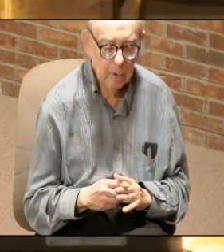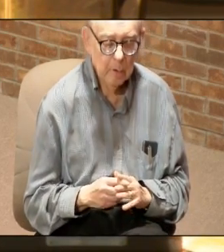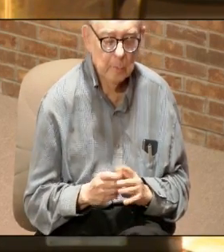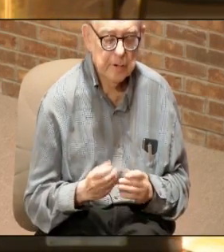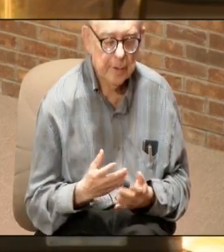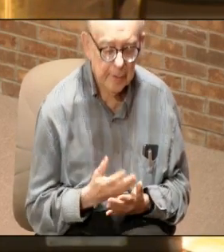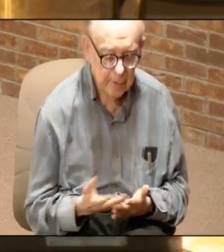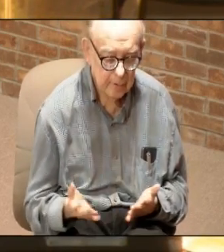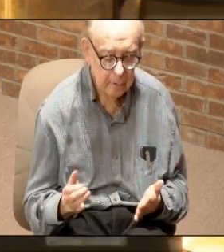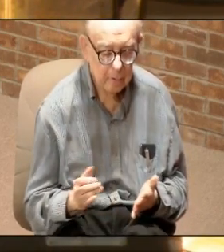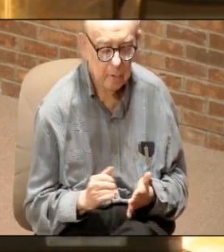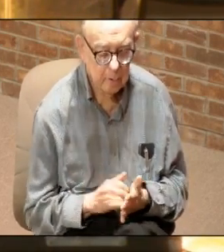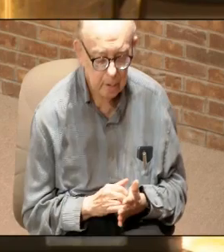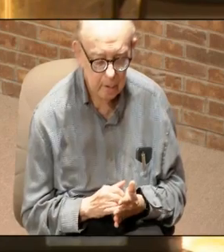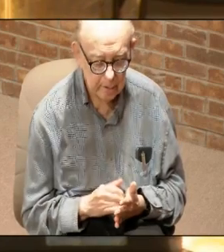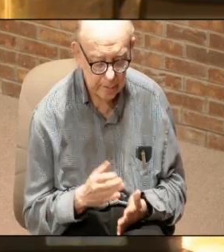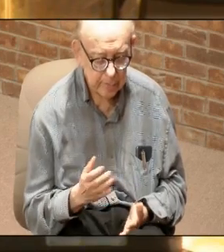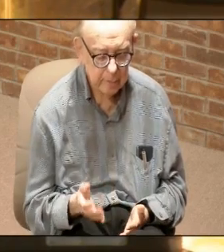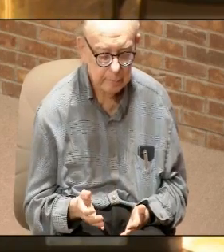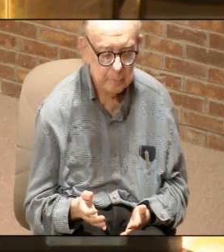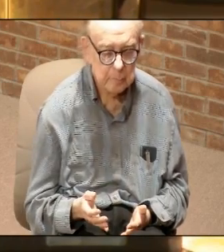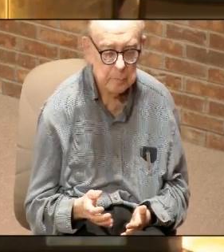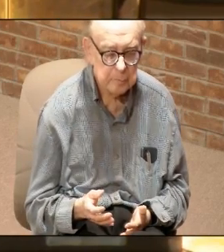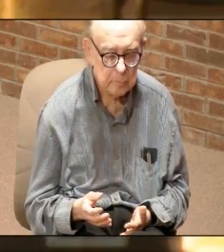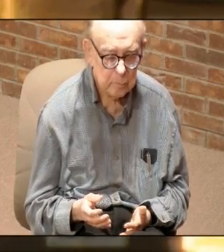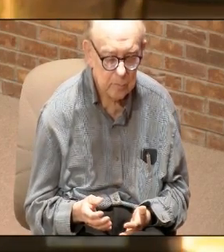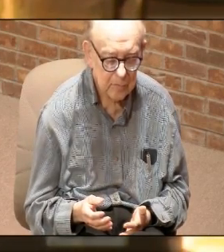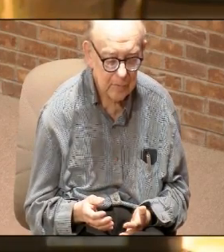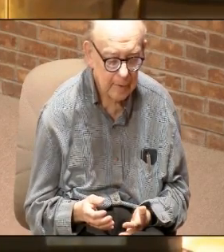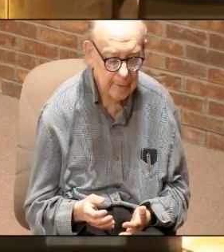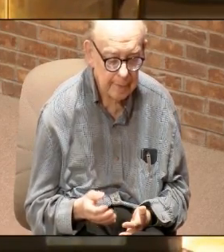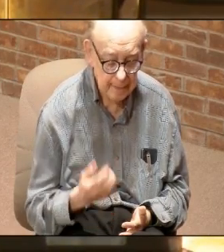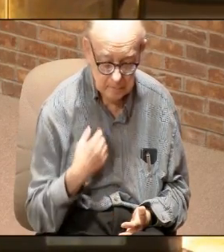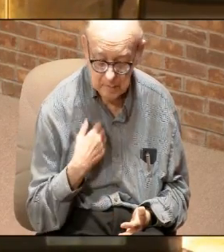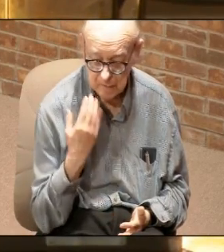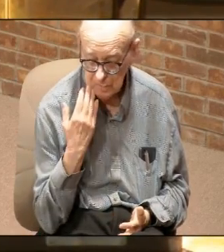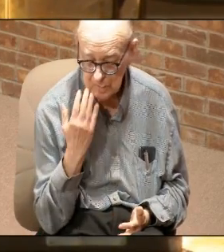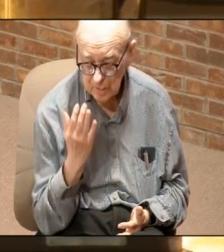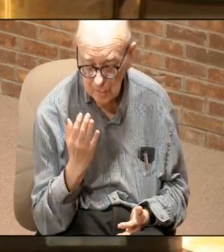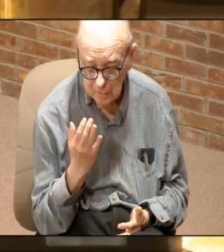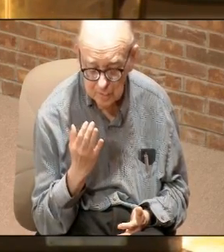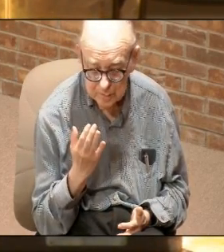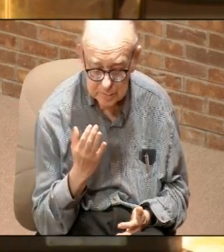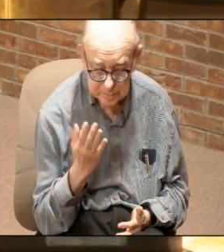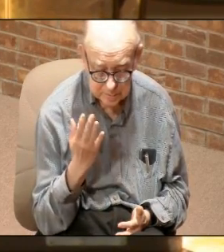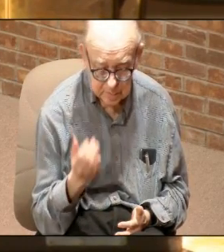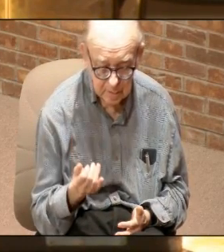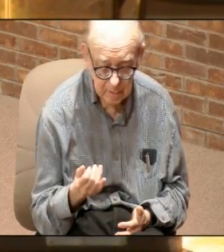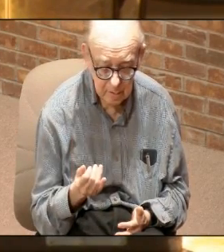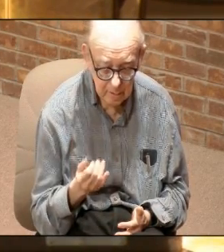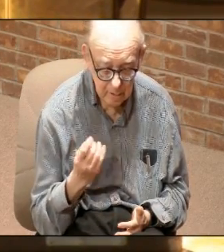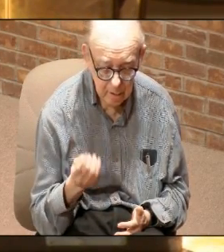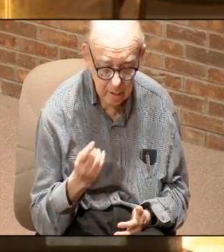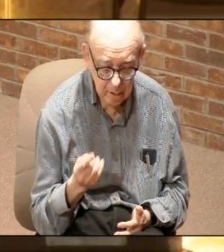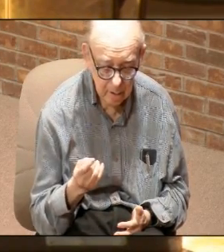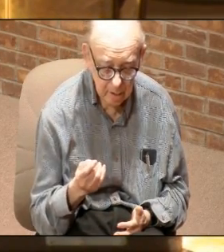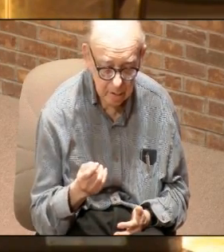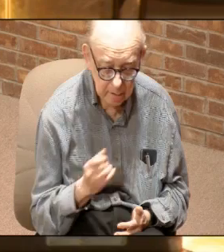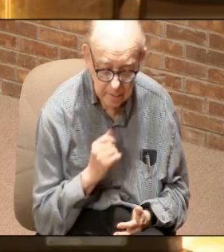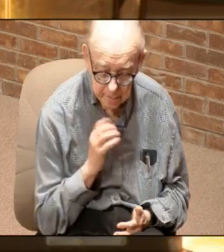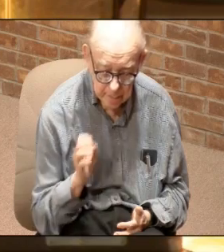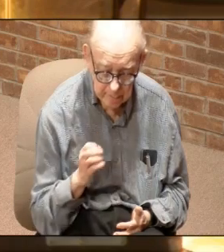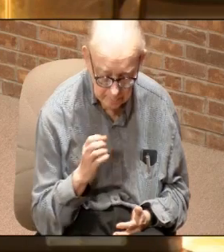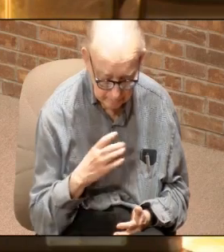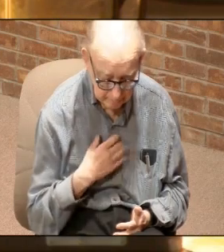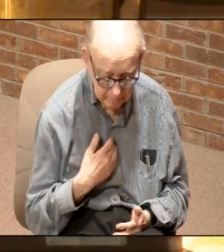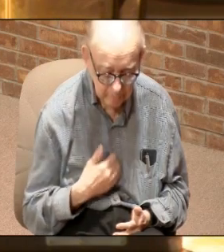things that's there. And I don't know. Because I think, doesn't everybody,